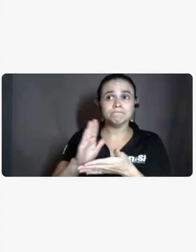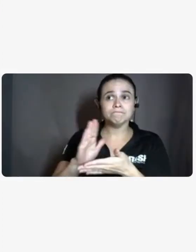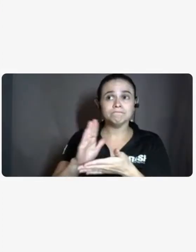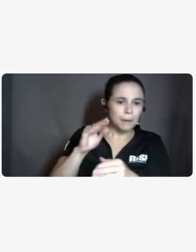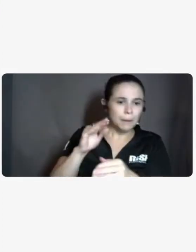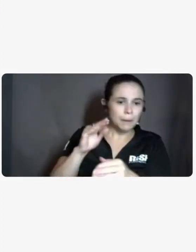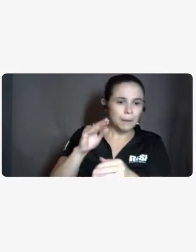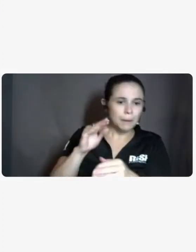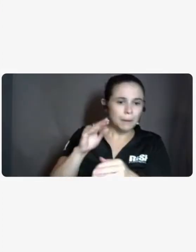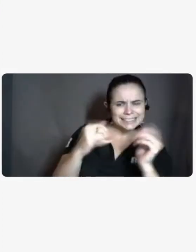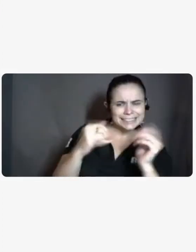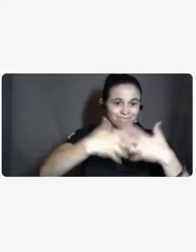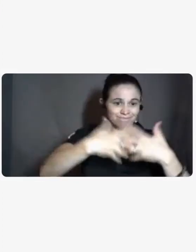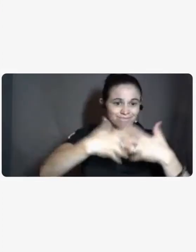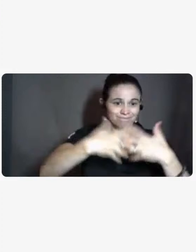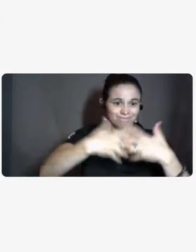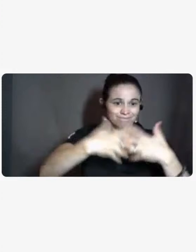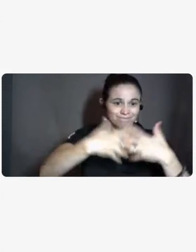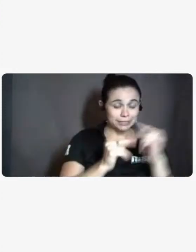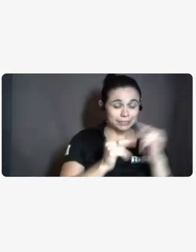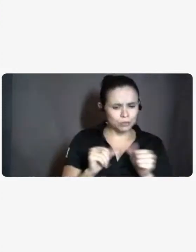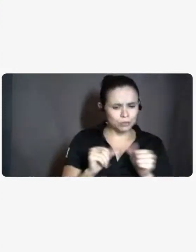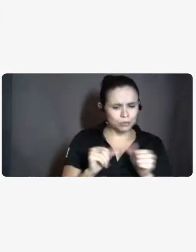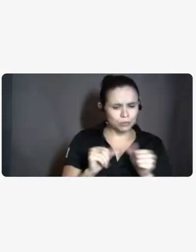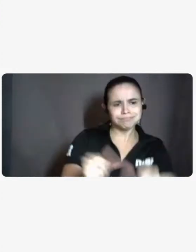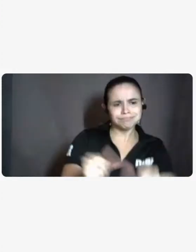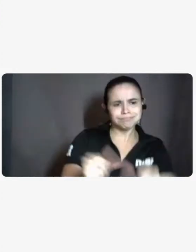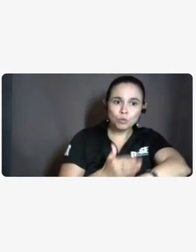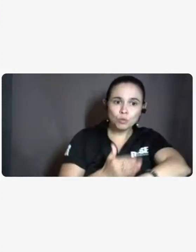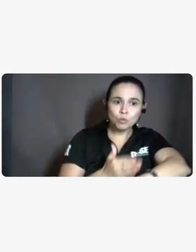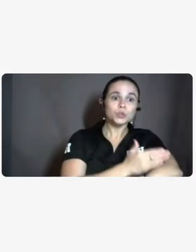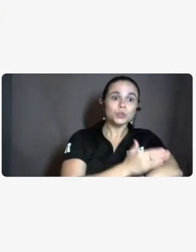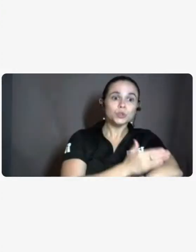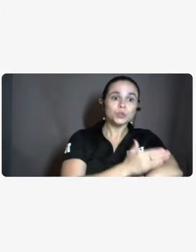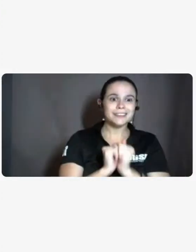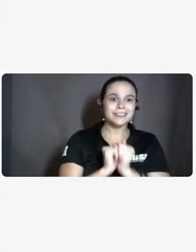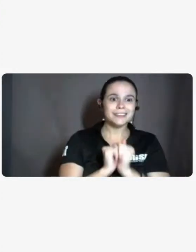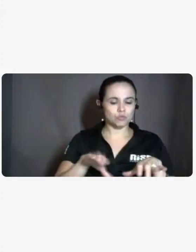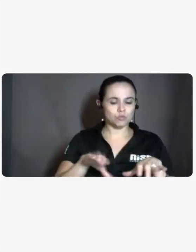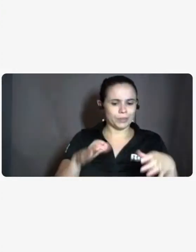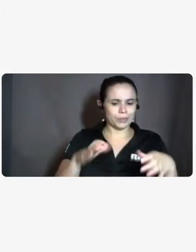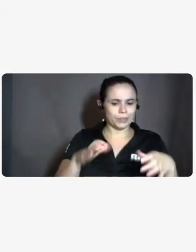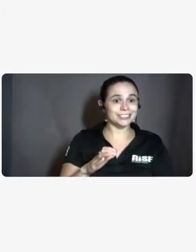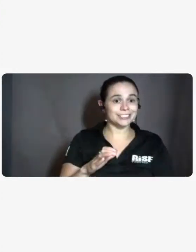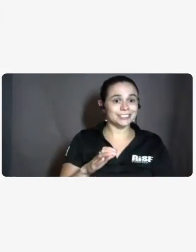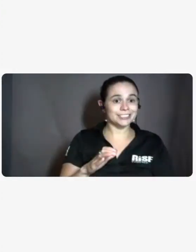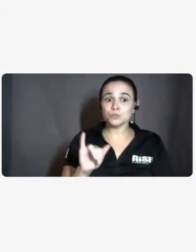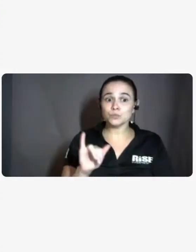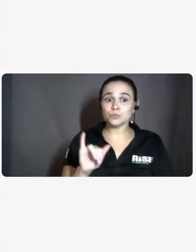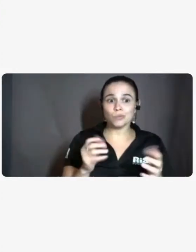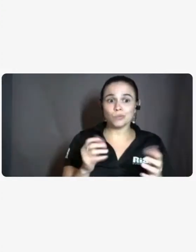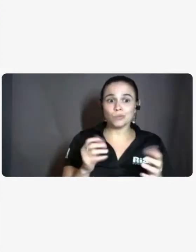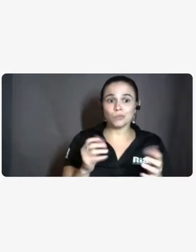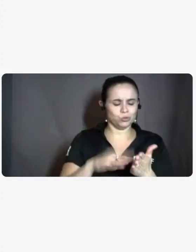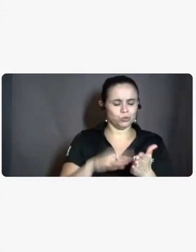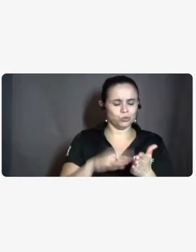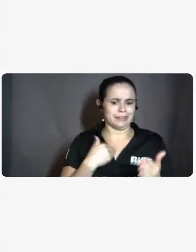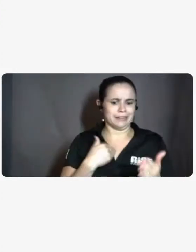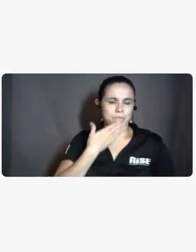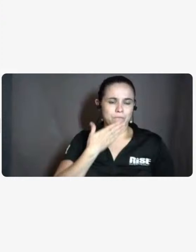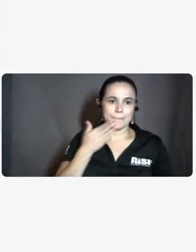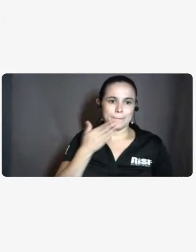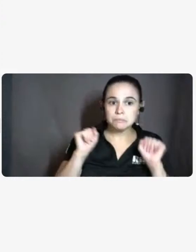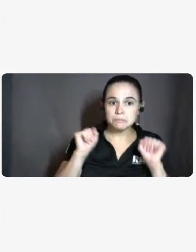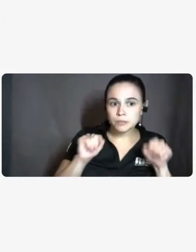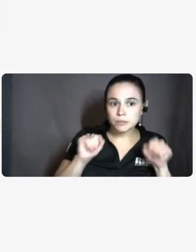an organization and give our students the best advantages for a successful future. That's our vision.